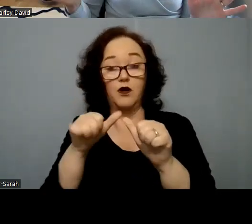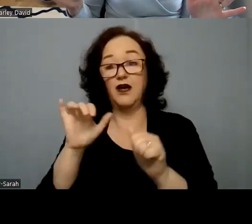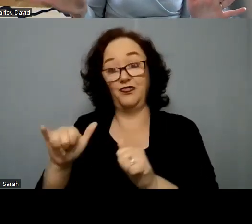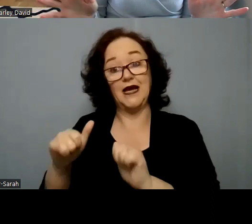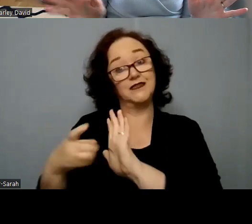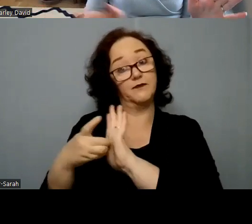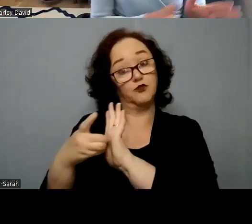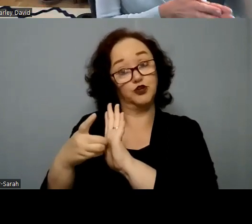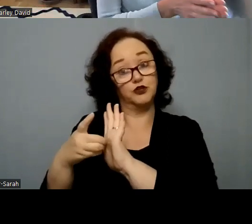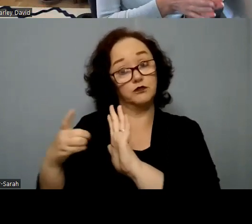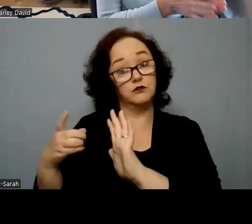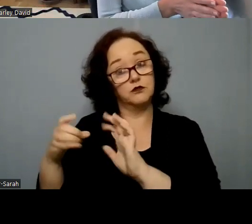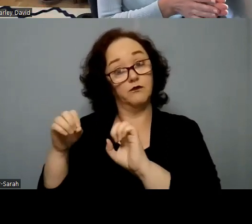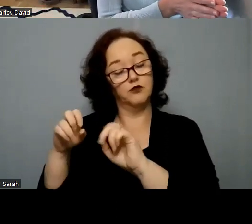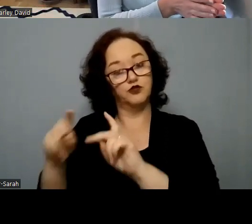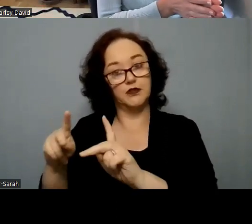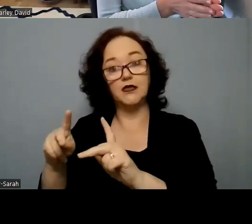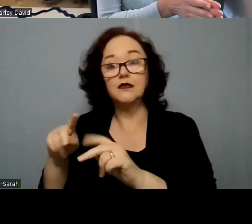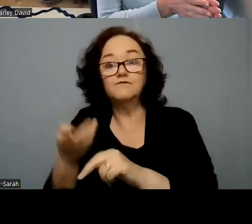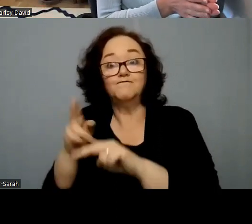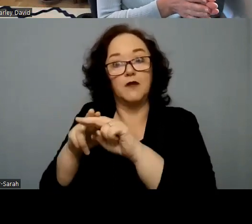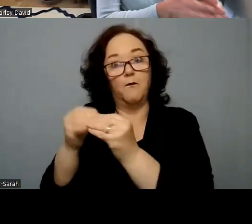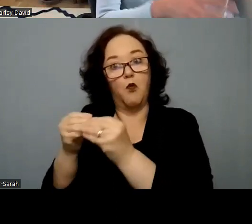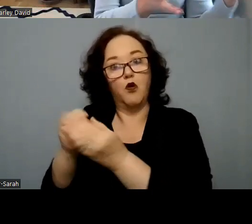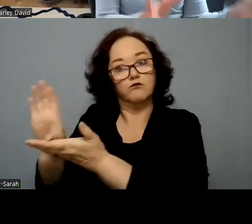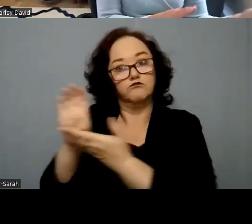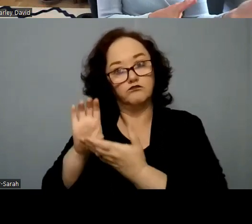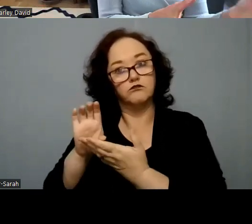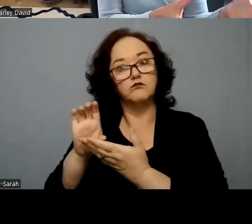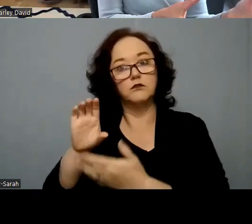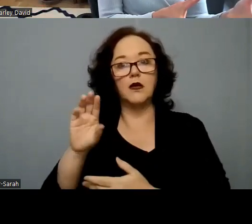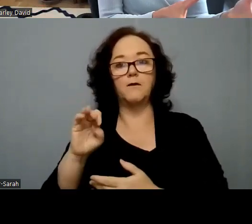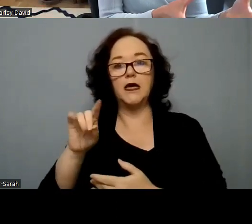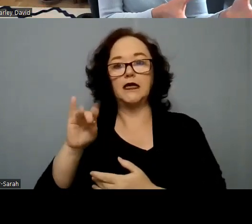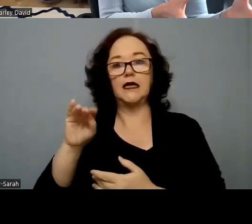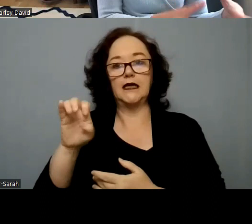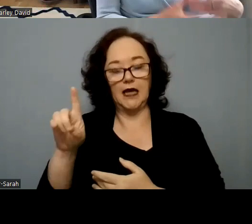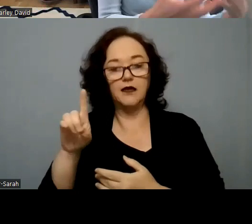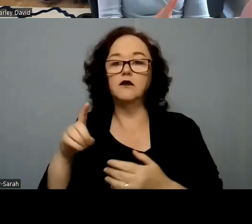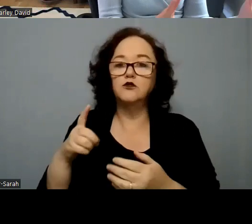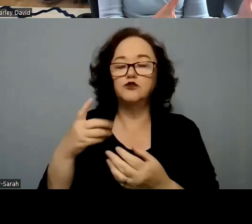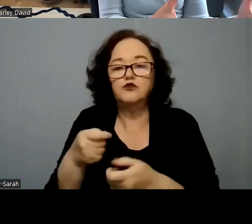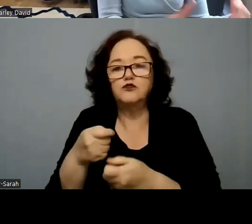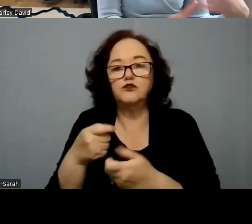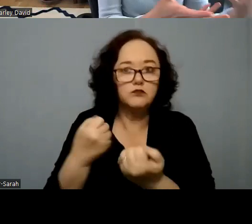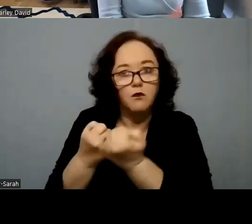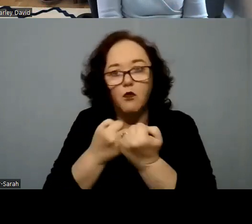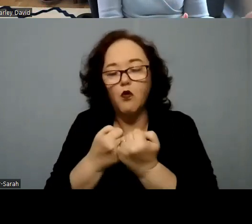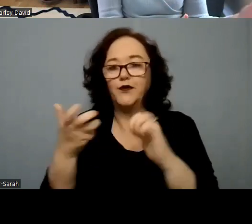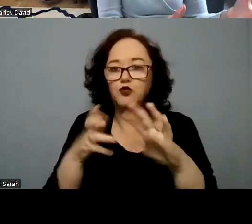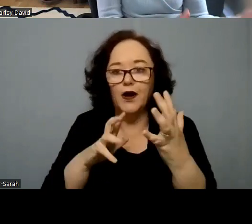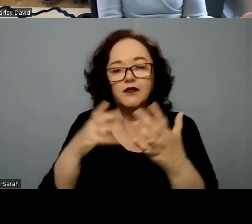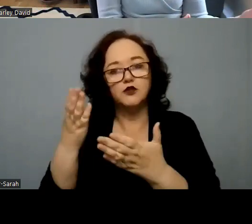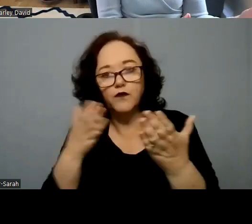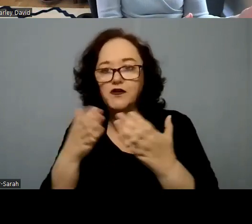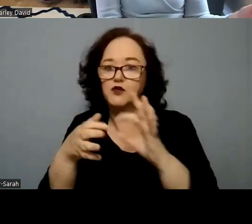is bringing with it increased federal Medicaid funds to support all of the rollout of CCBHCs and the crisis services and the coordination